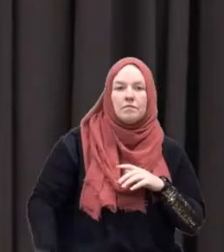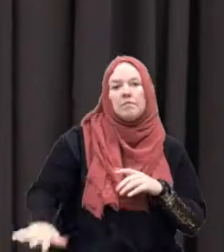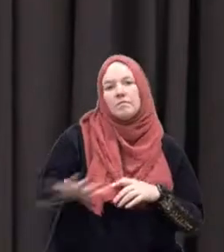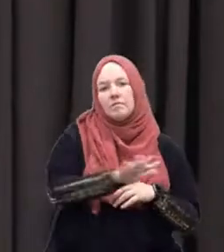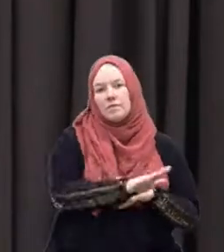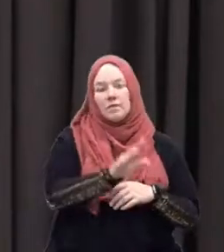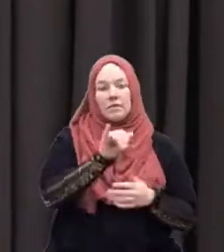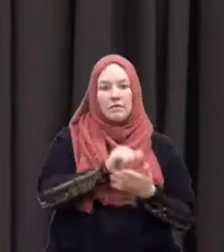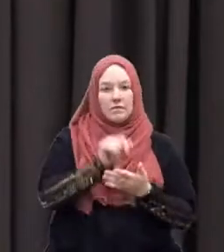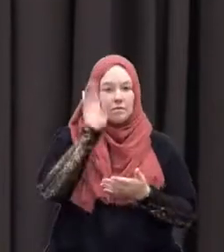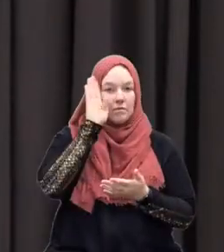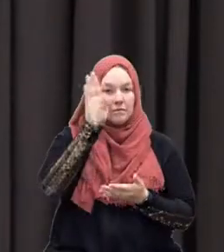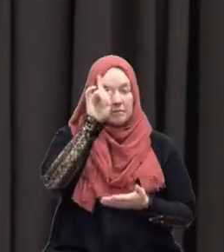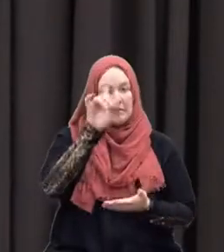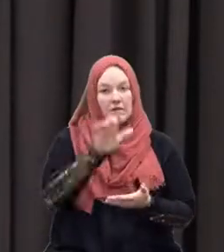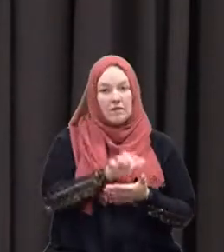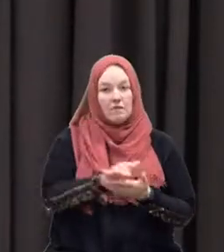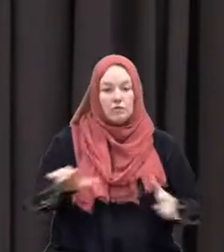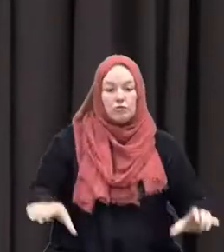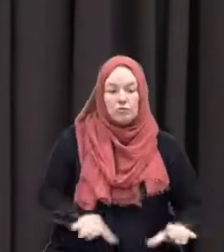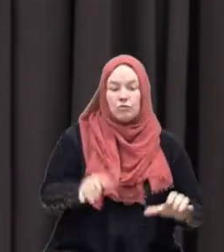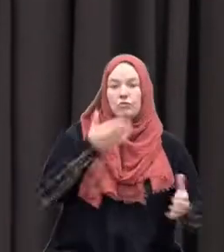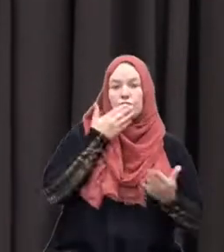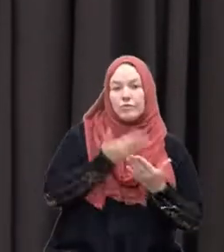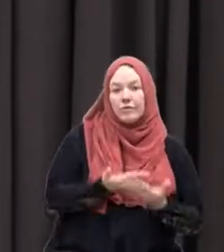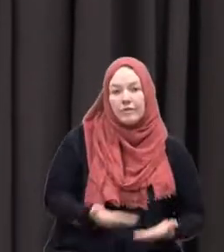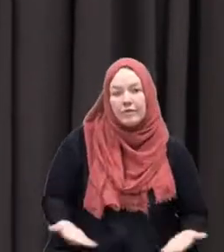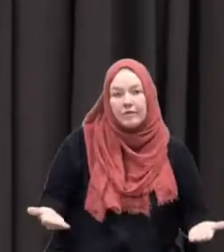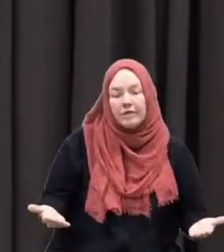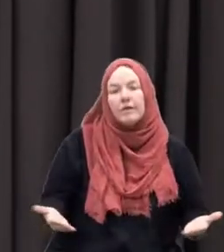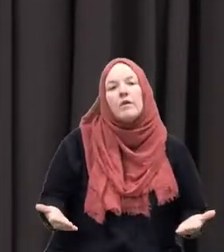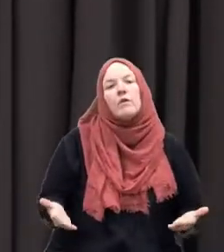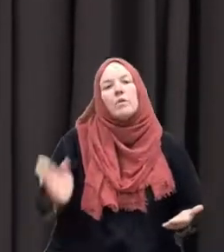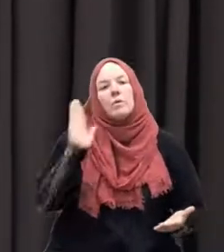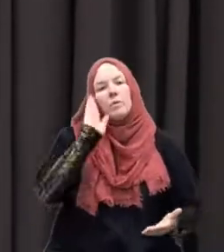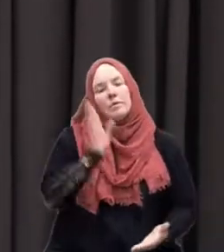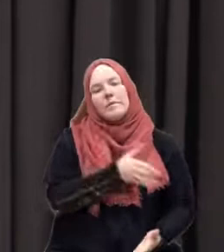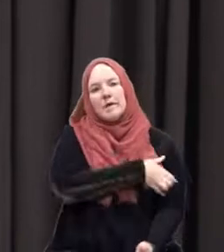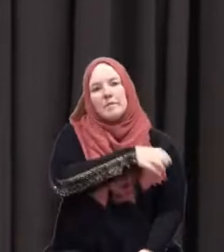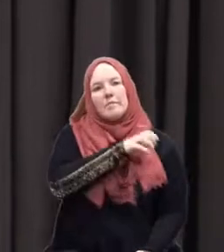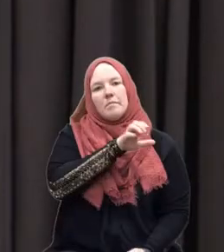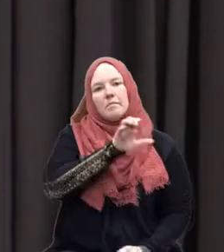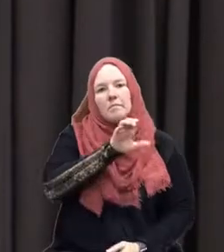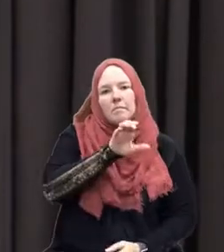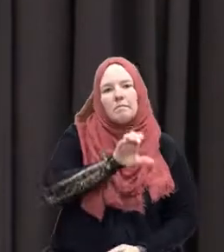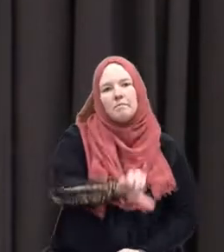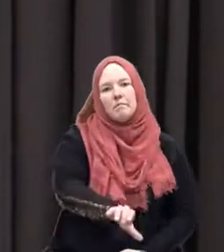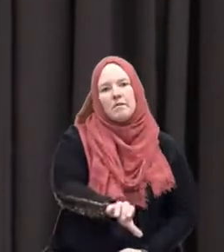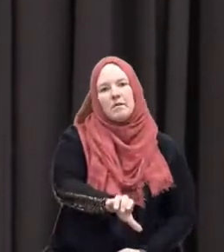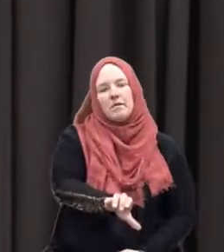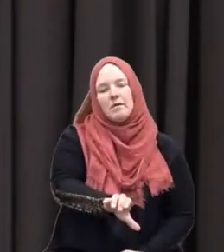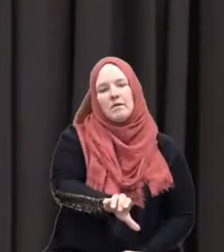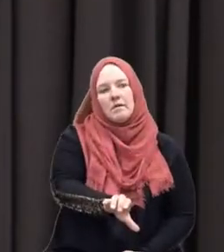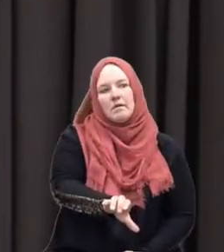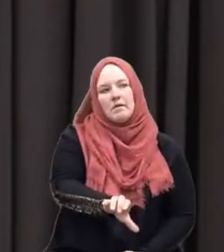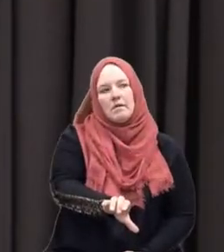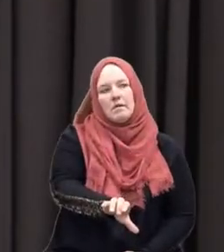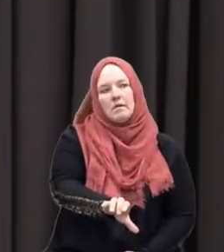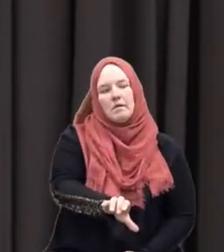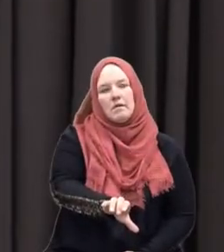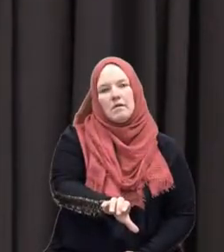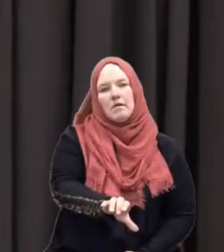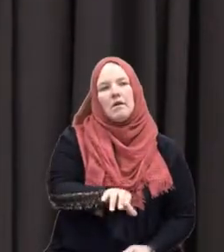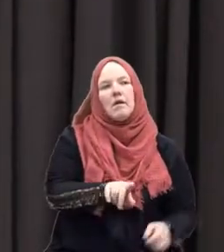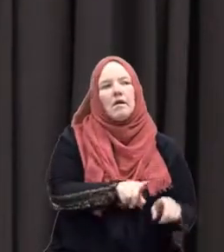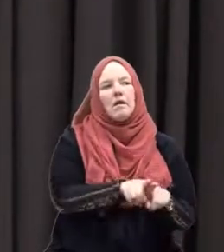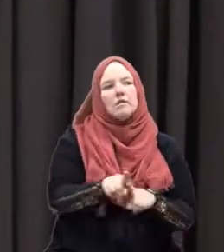among you who would believe and do righteous deeds, they will be empowered in the land